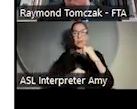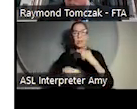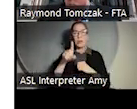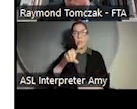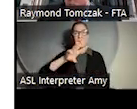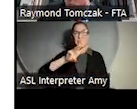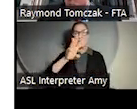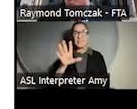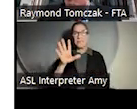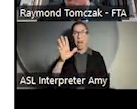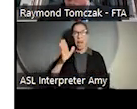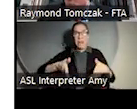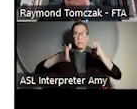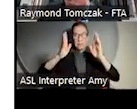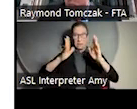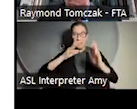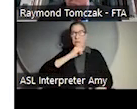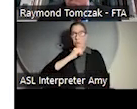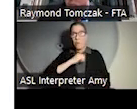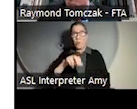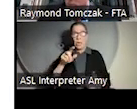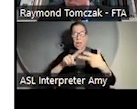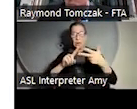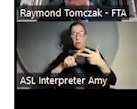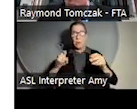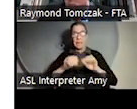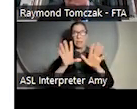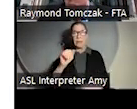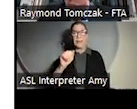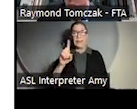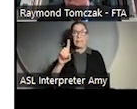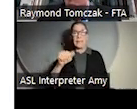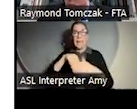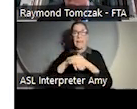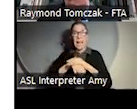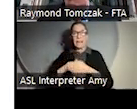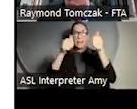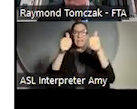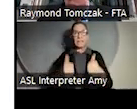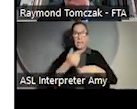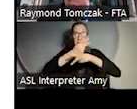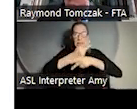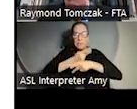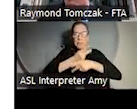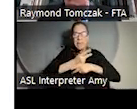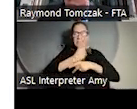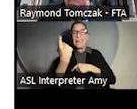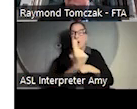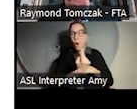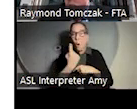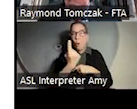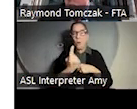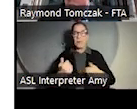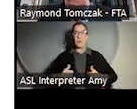165-year-old buildings. And 3, that clear ADA access and signage is maintained at all times for our residential and small